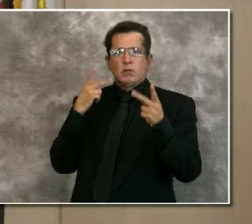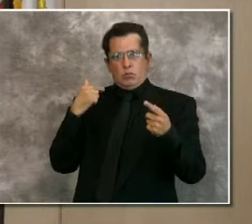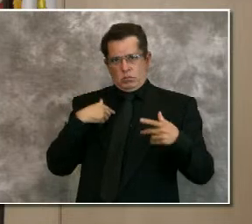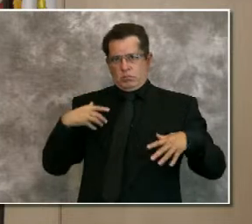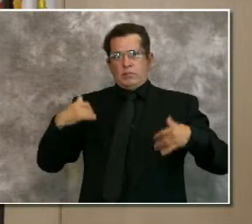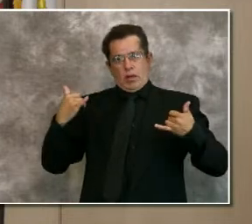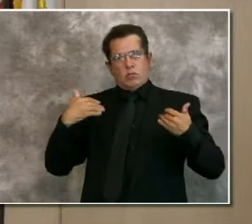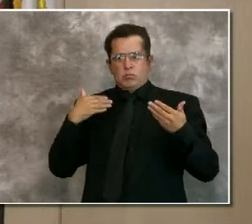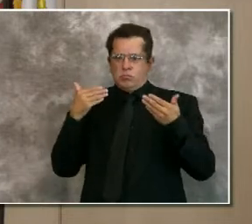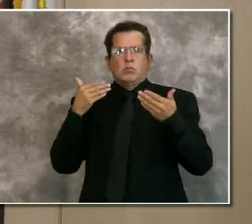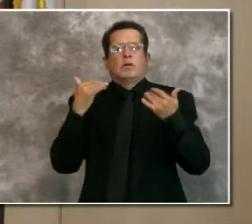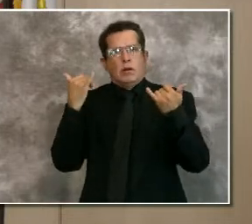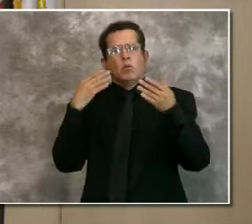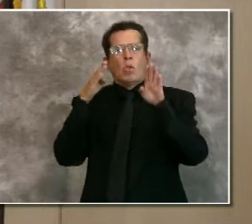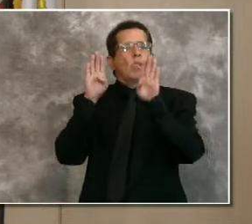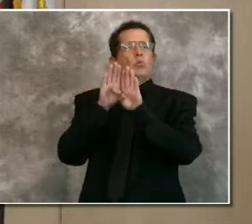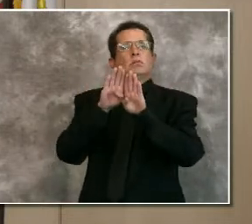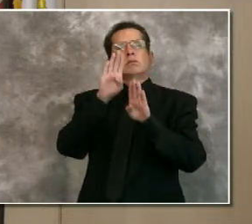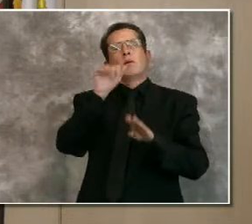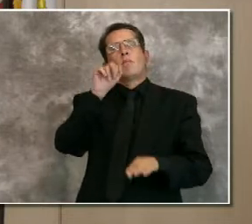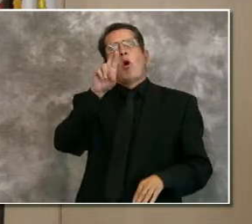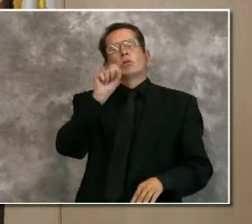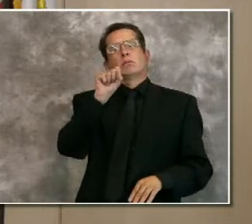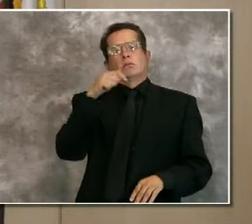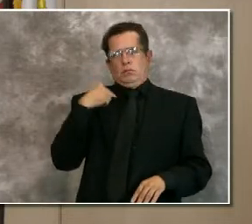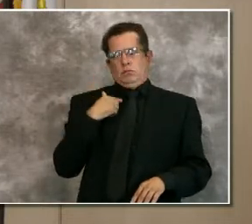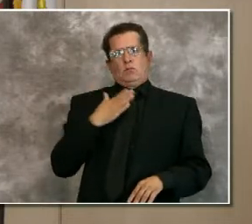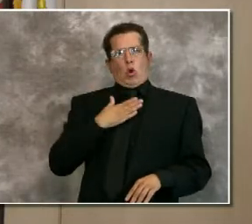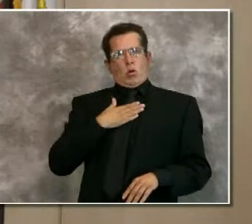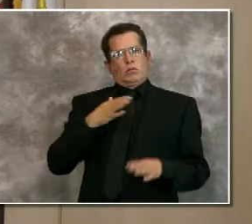action to close down bars,